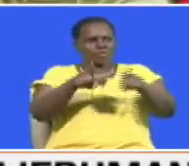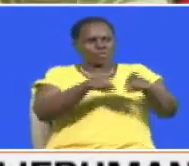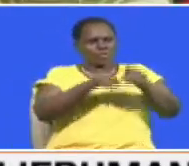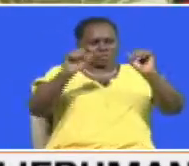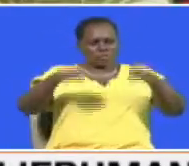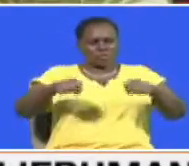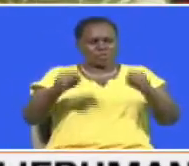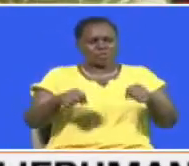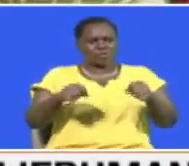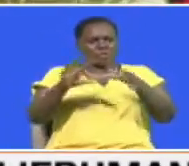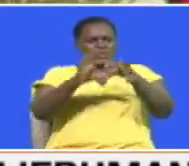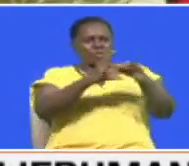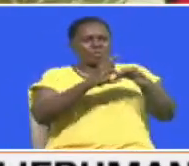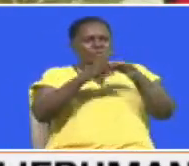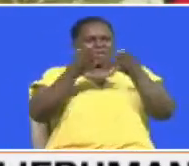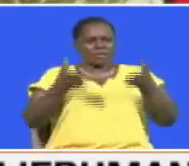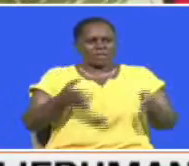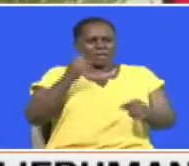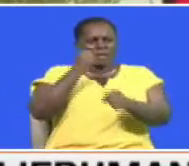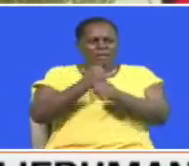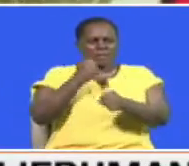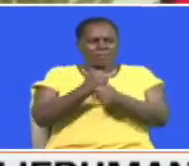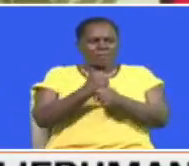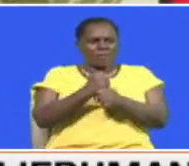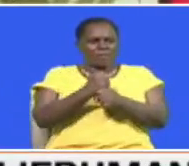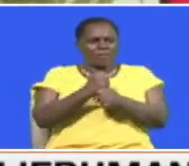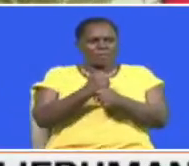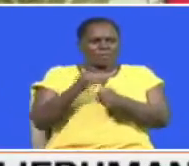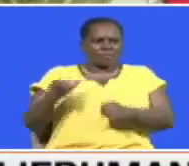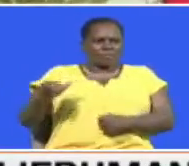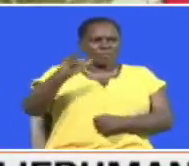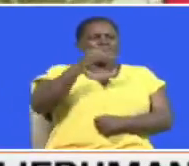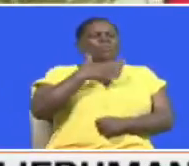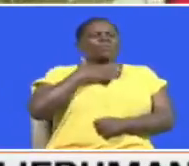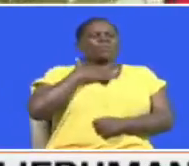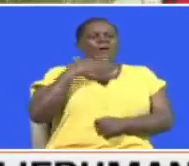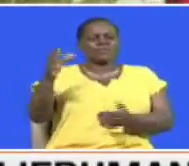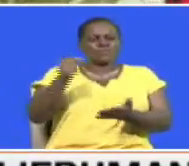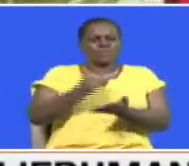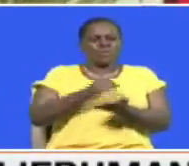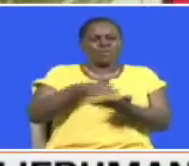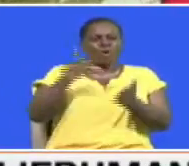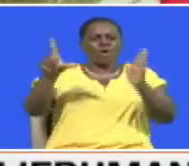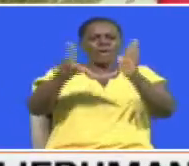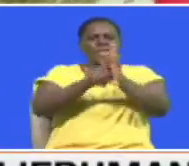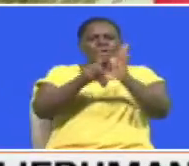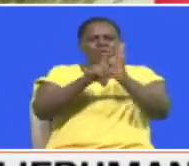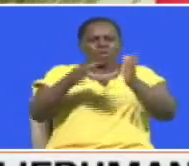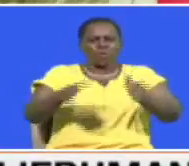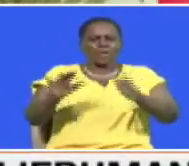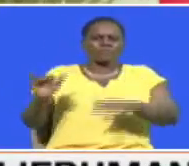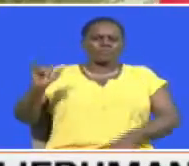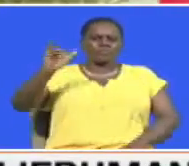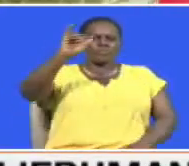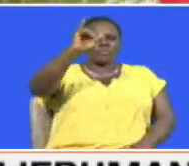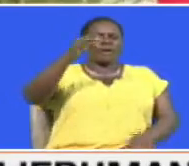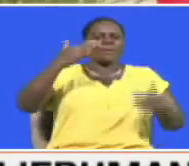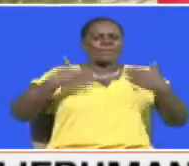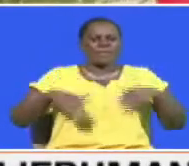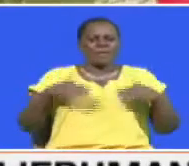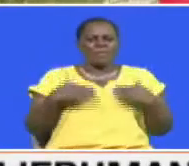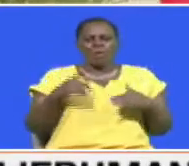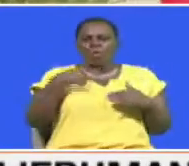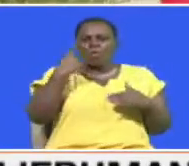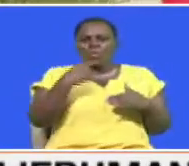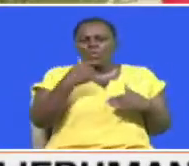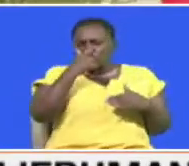for enhanced cooperation in the field of labor migration. Germany wants to offer more legal pathways for migration for those